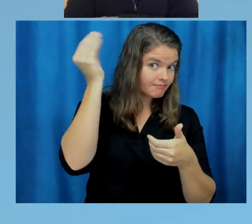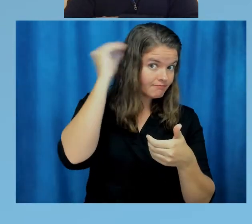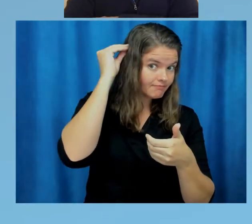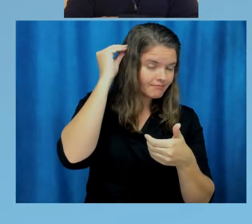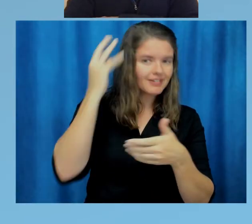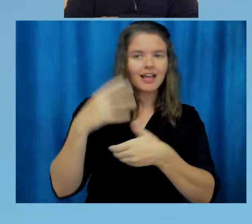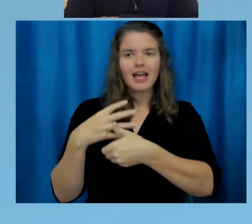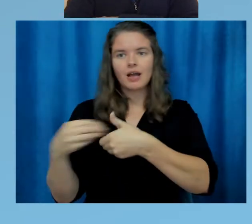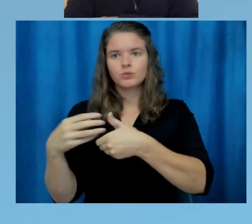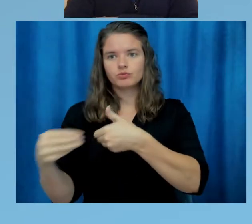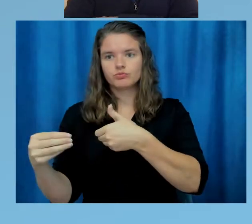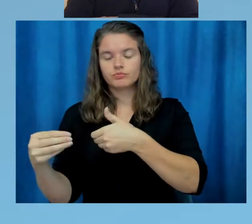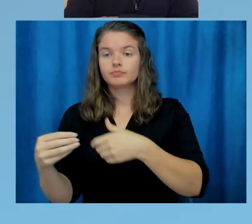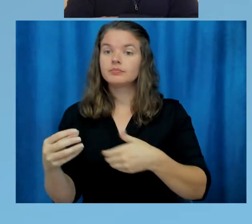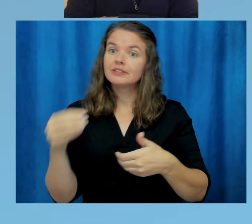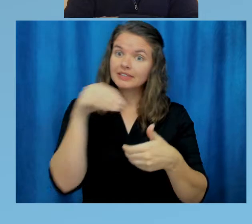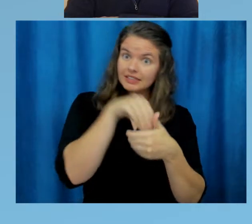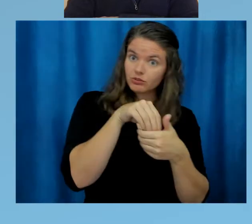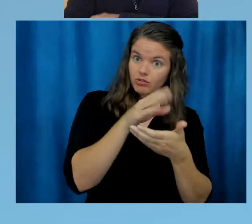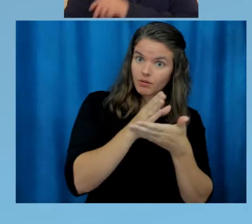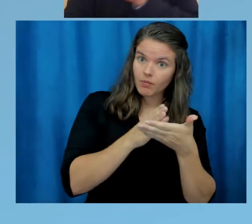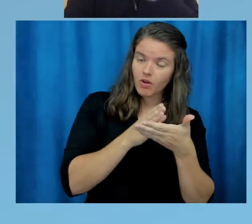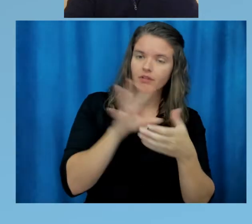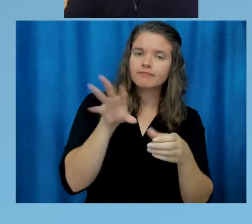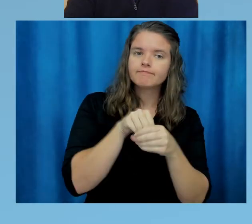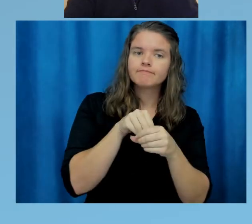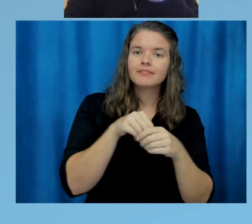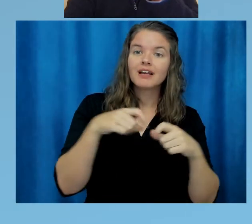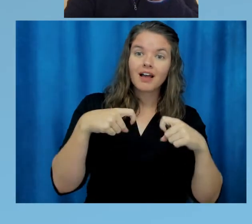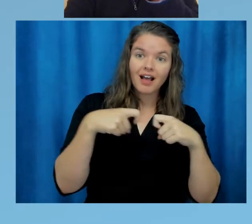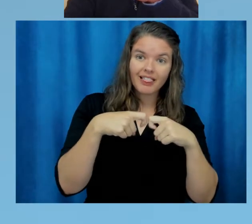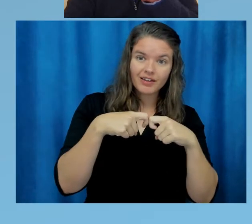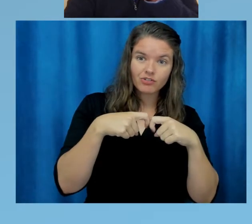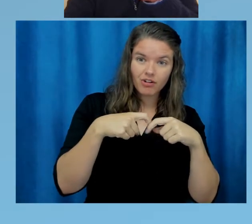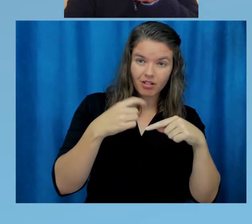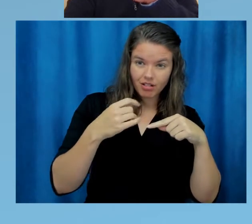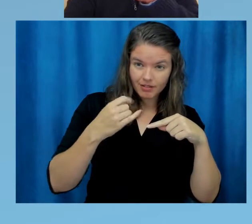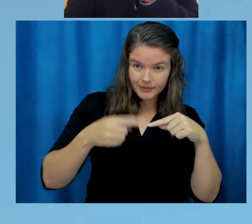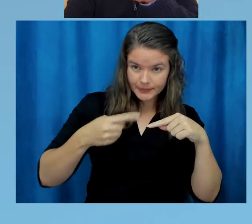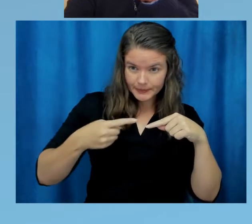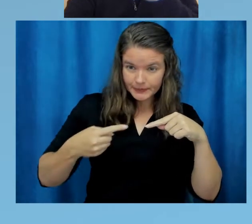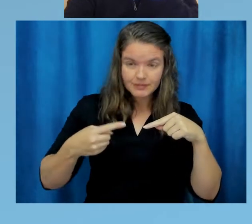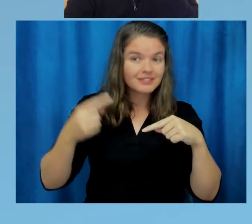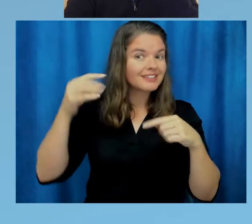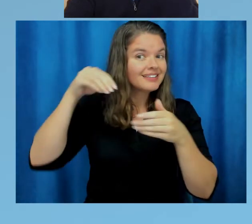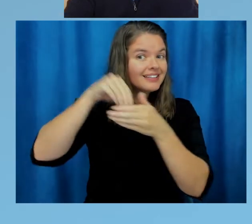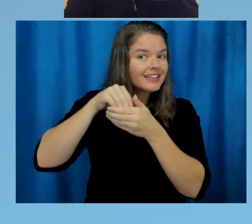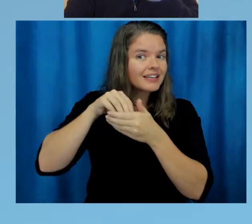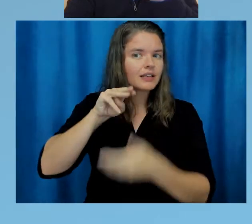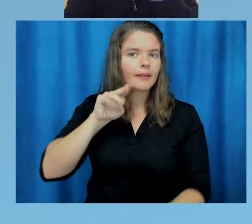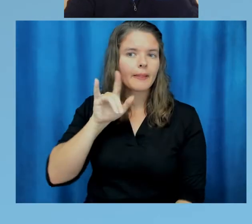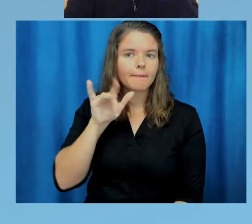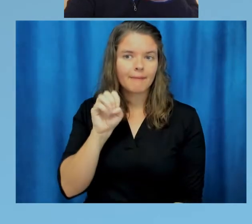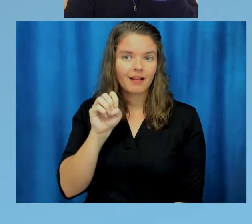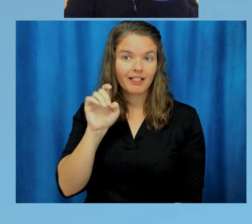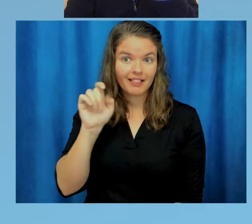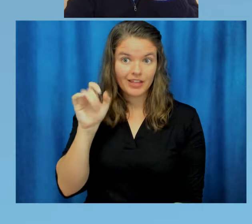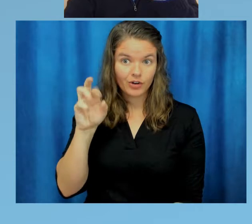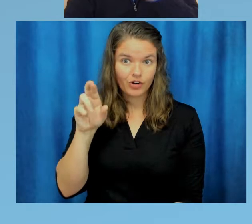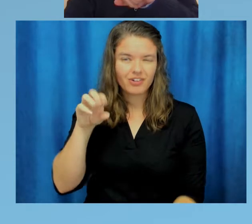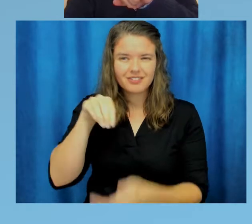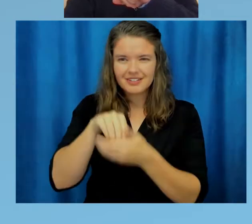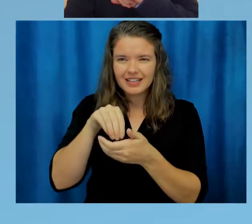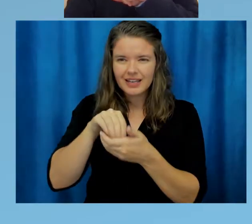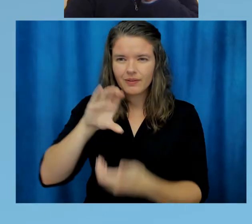implanted. The internal part consists of an electrical array that's actually in the middle ear in your